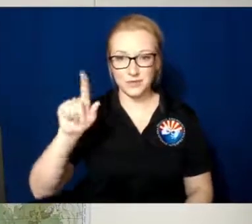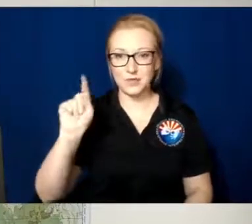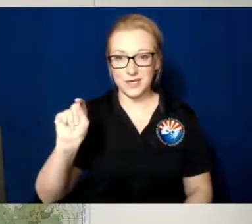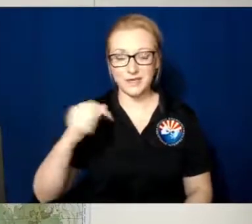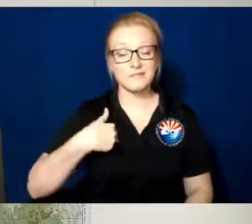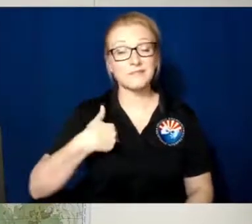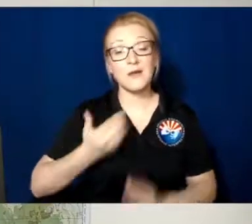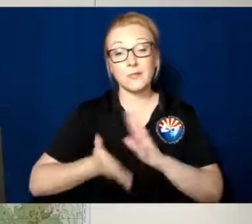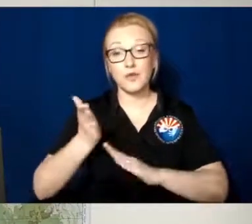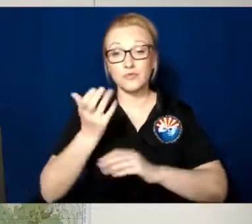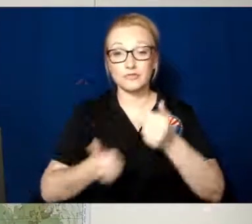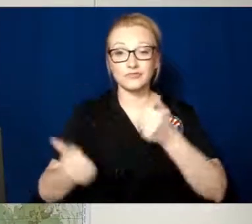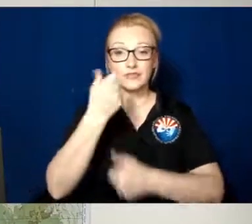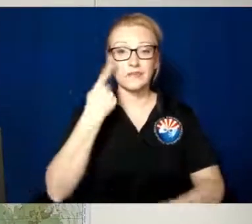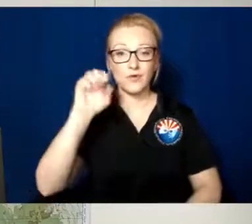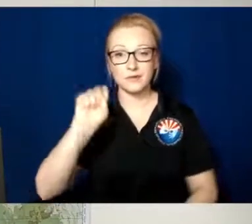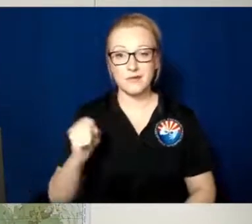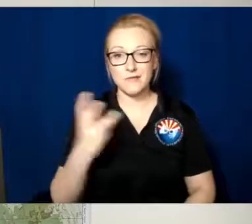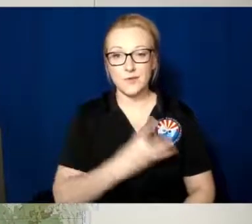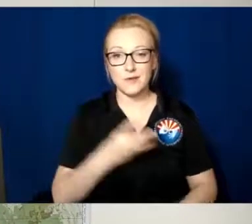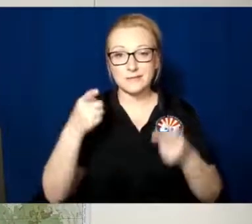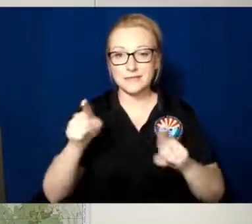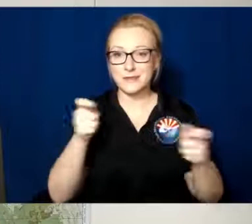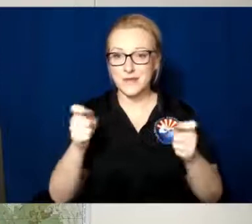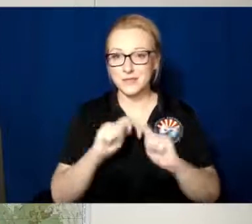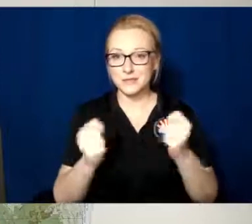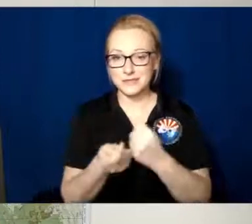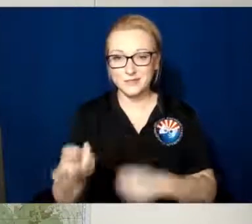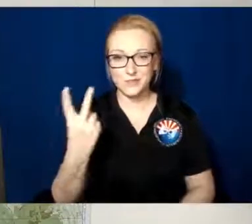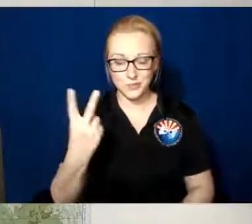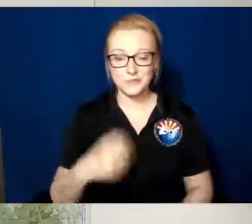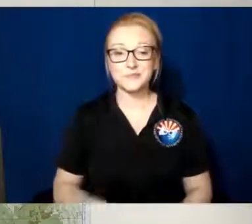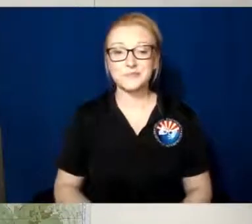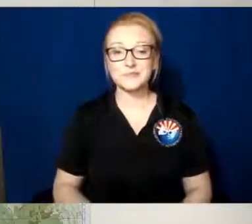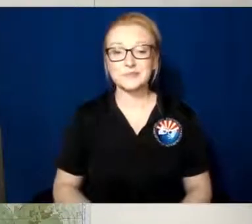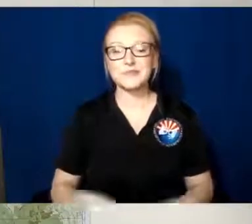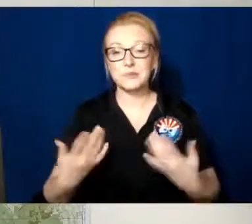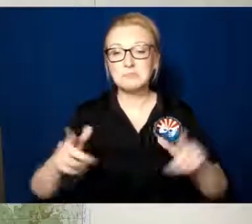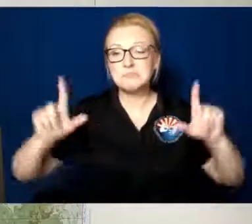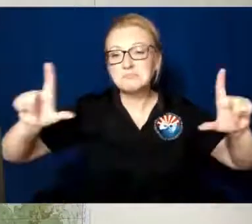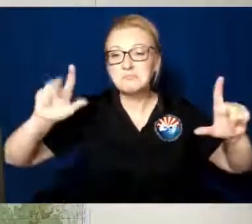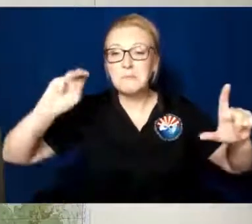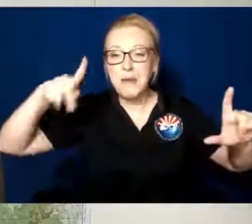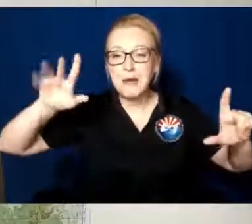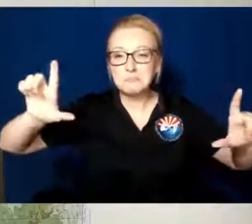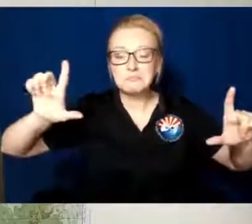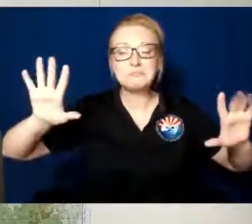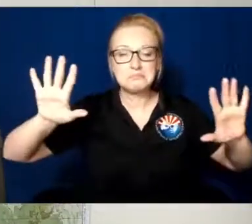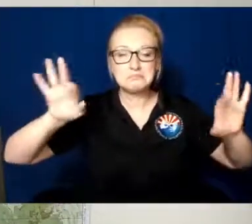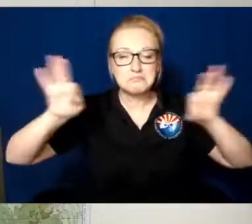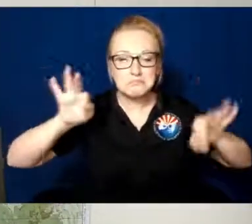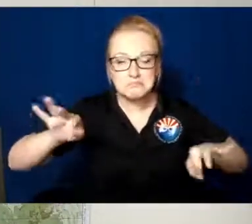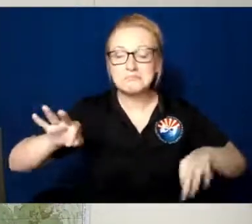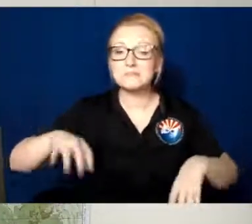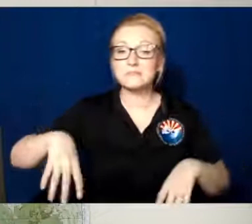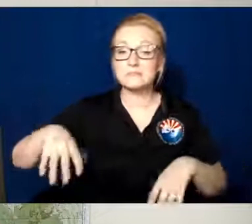Chief for the Southwest Area Incident Management Team 2 with your update. So we'll go ahead, orient the fire again. We got